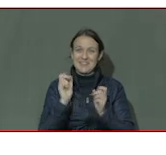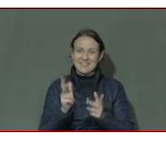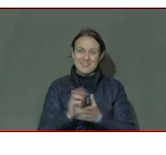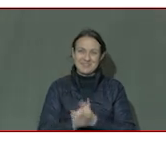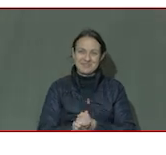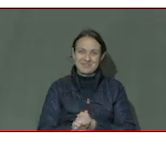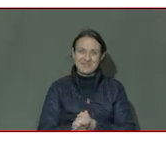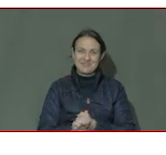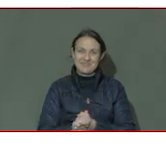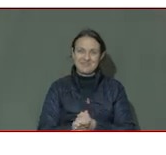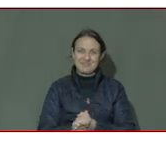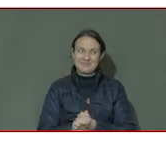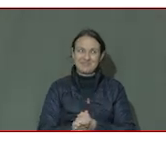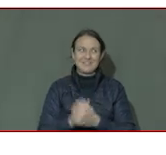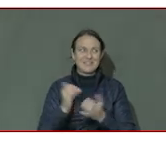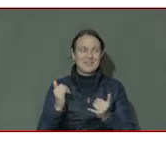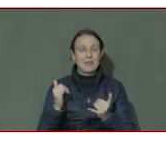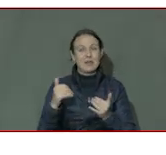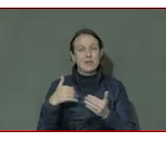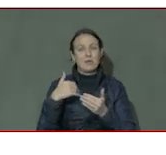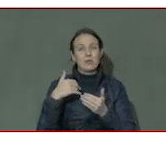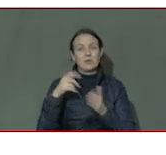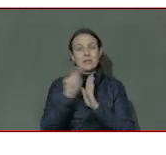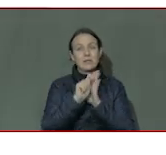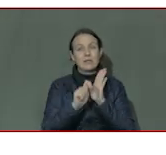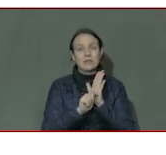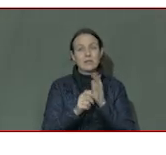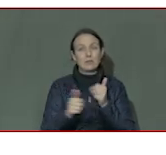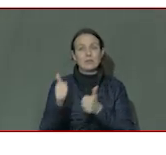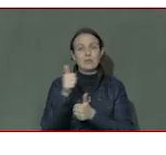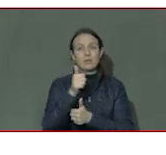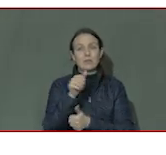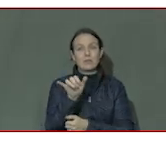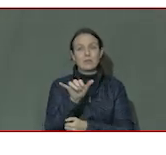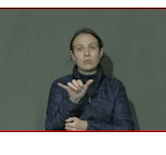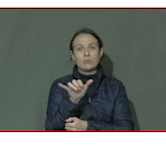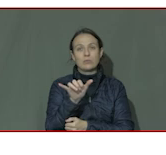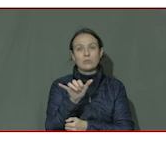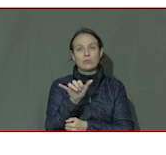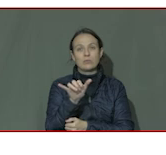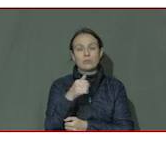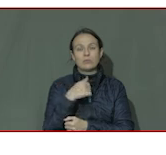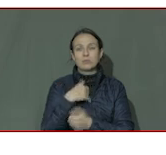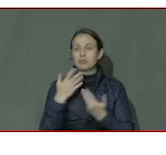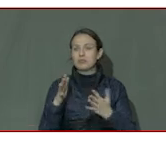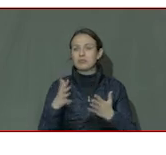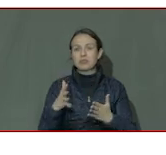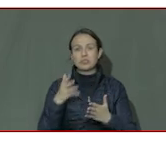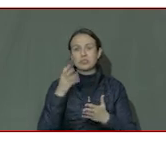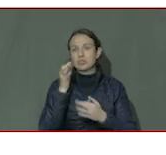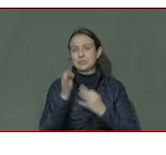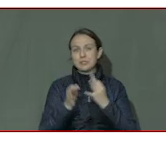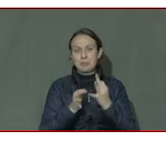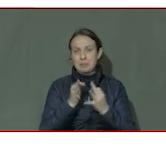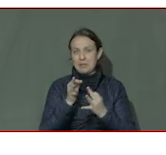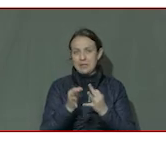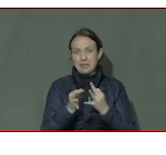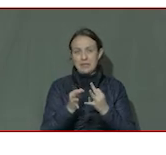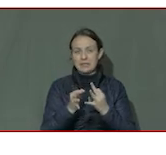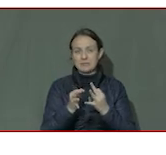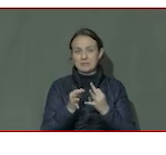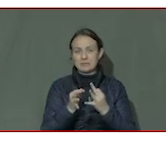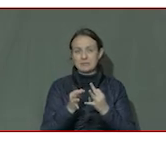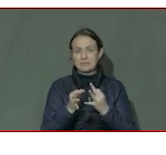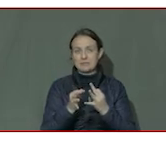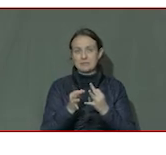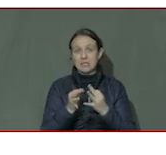Yes. And then types of dominance, I have already explained, right? You will